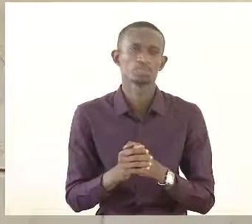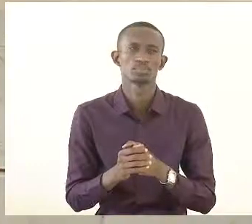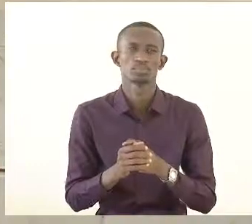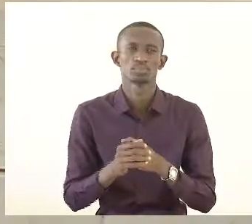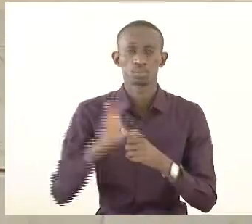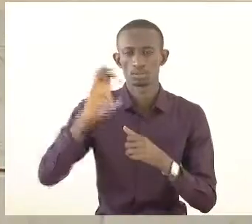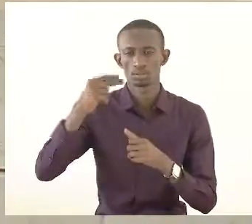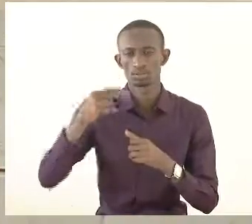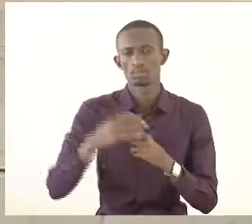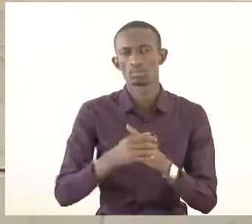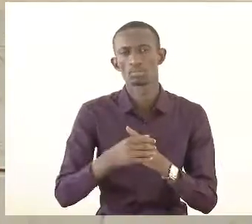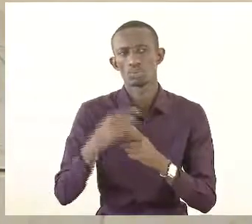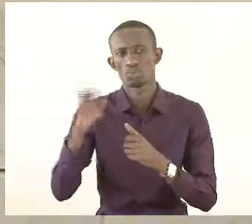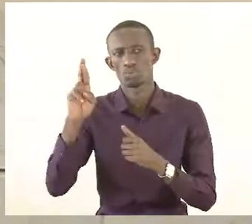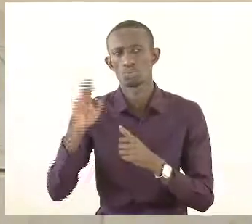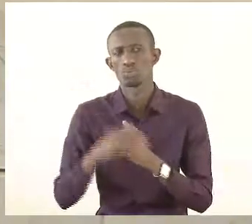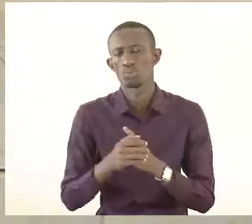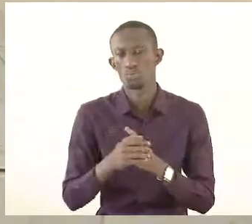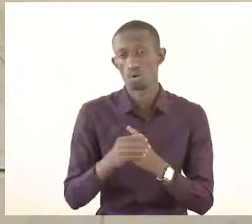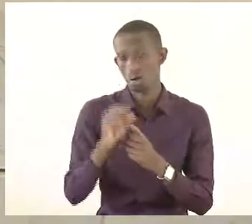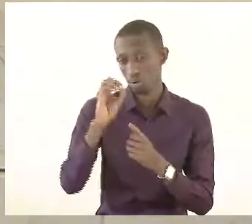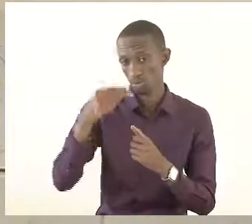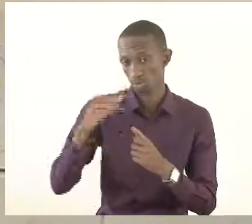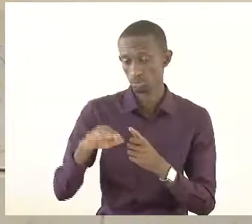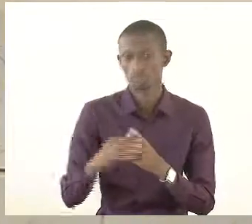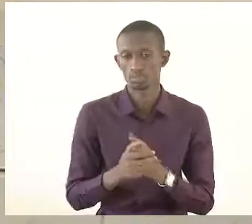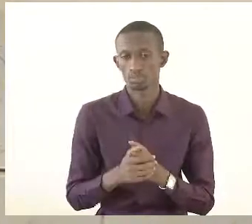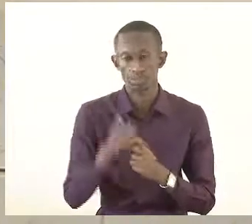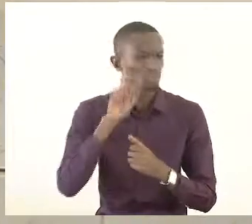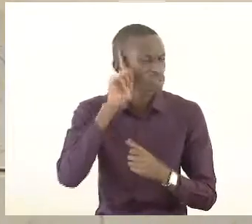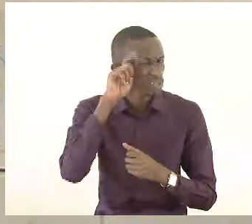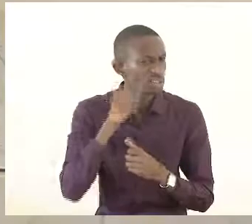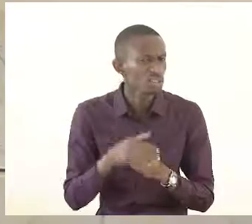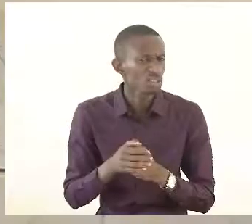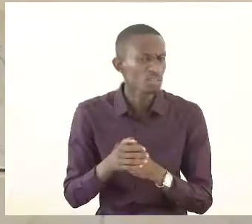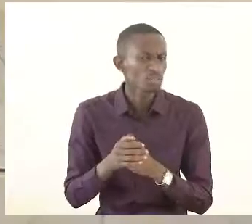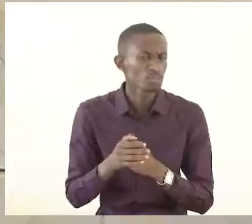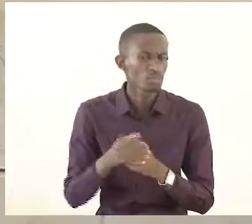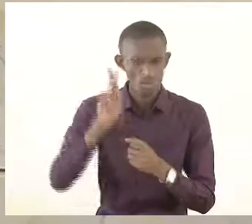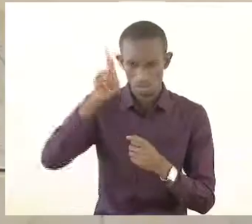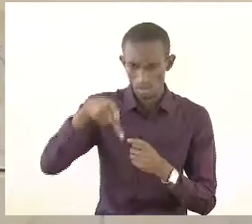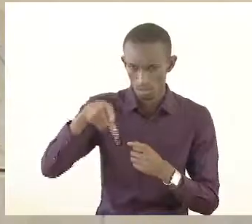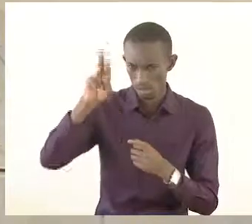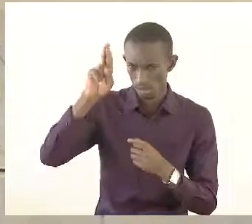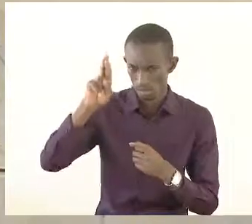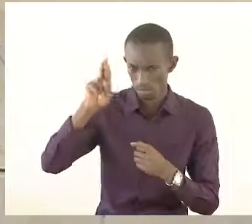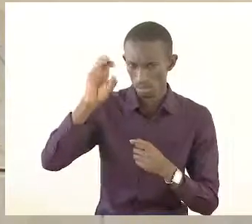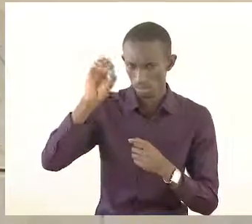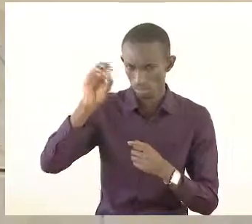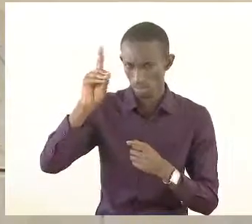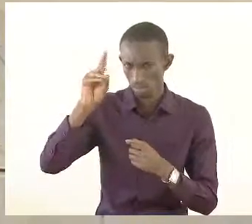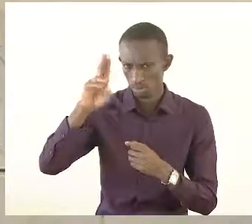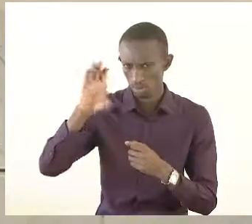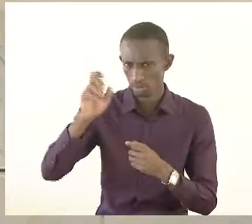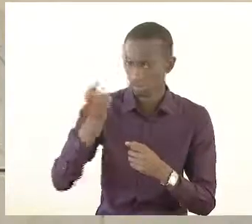So, do you think the products we have here, this one, for example, this one and